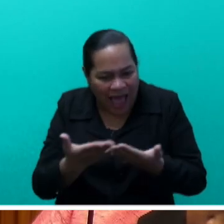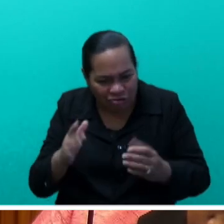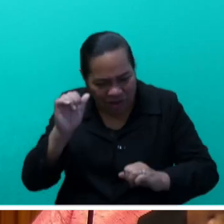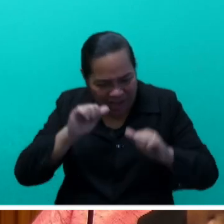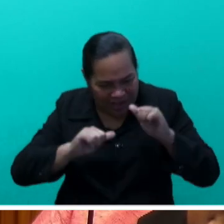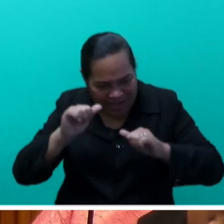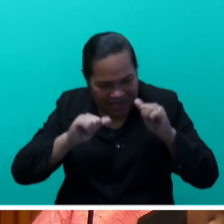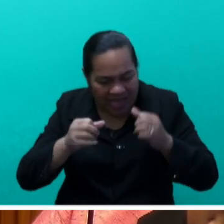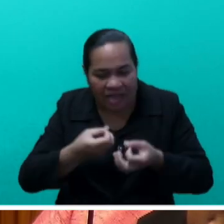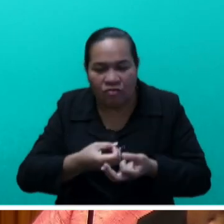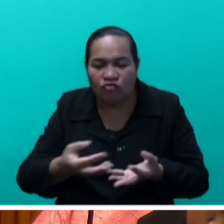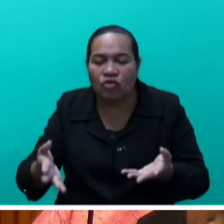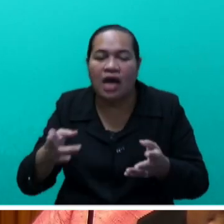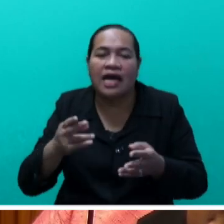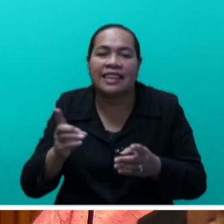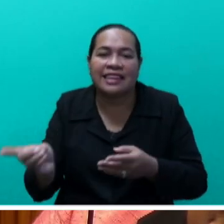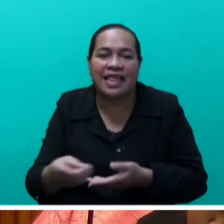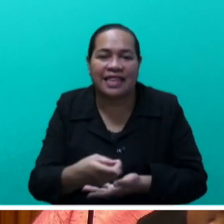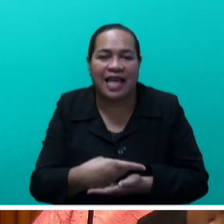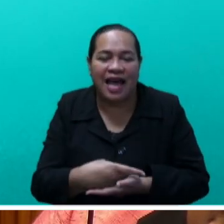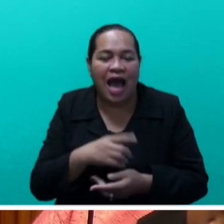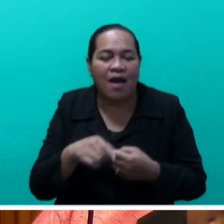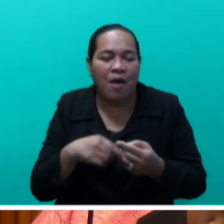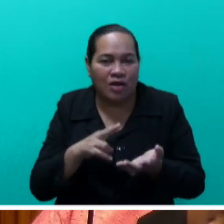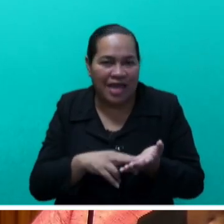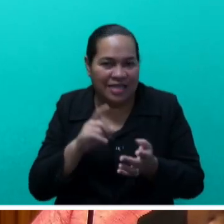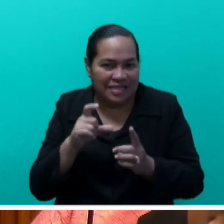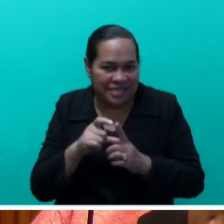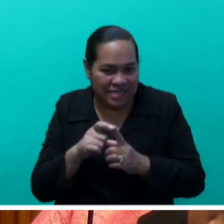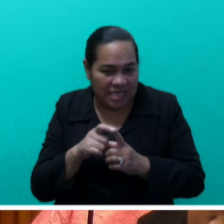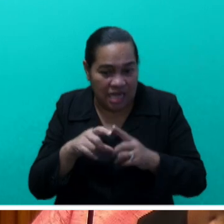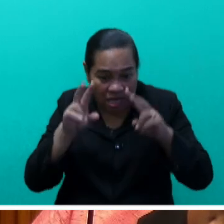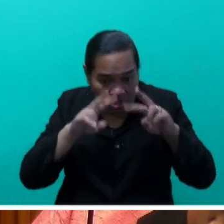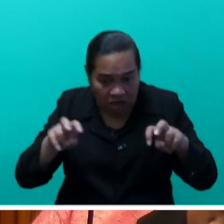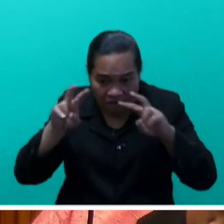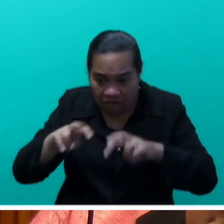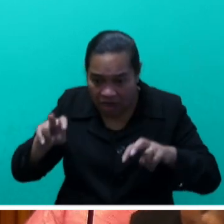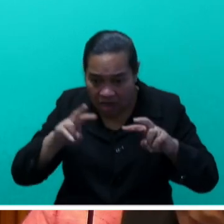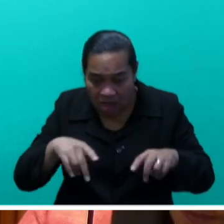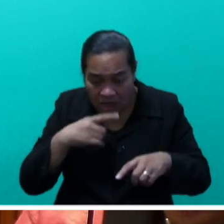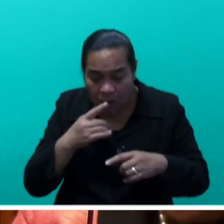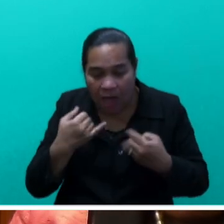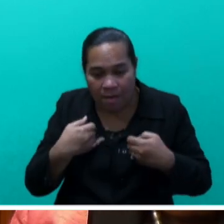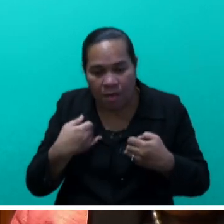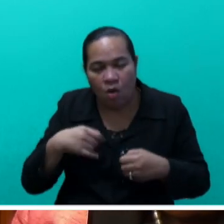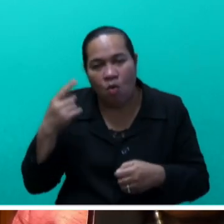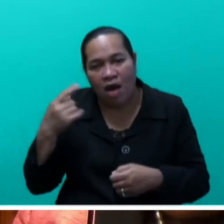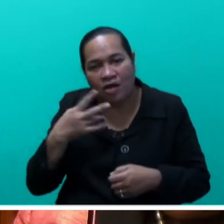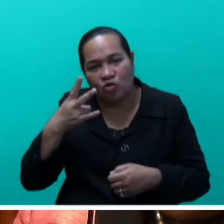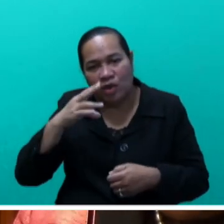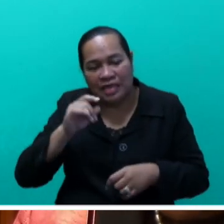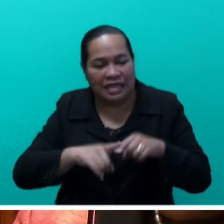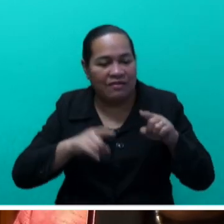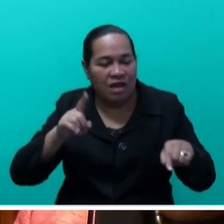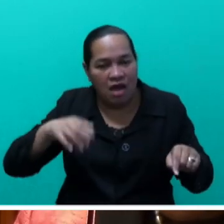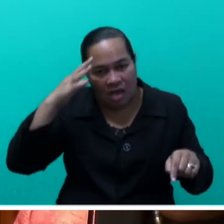disseminating data on NCD risk factors in countries. The survey has been implemented in over 120 countries, and it